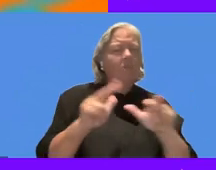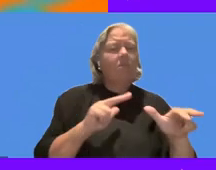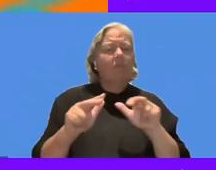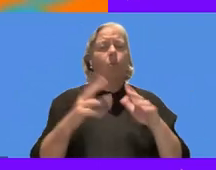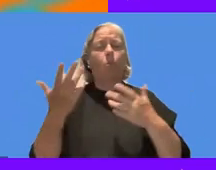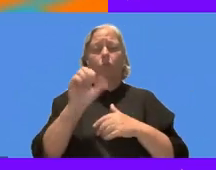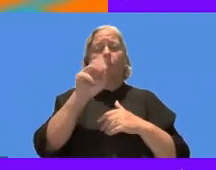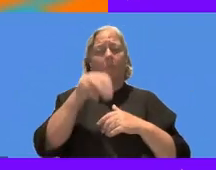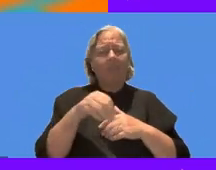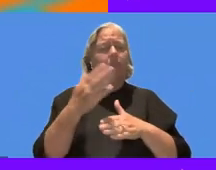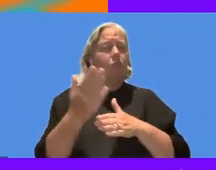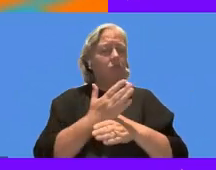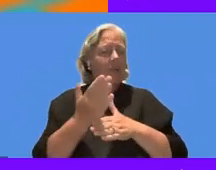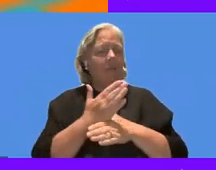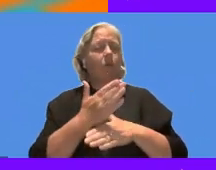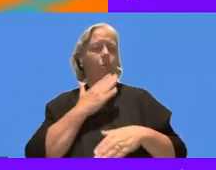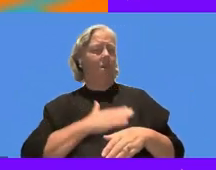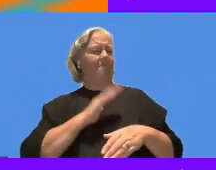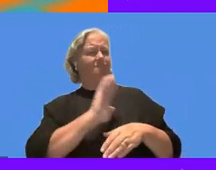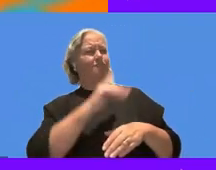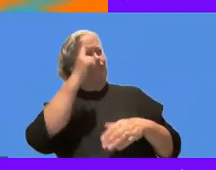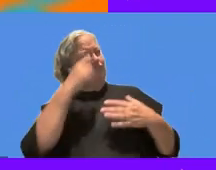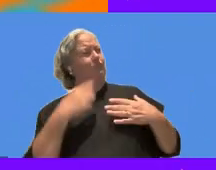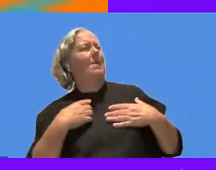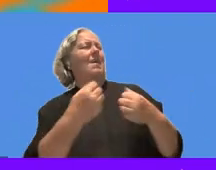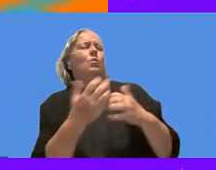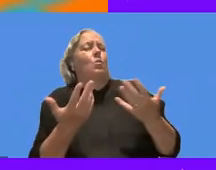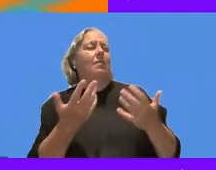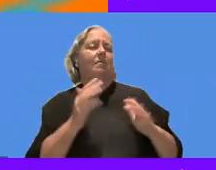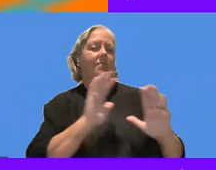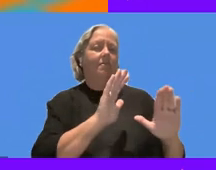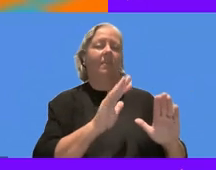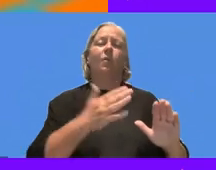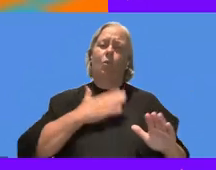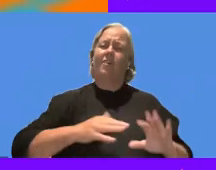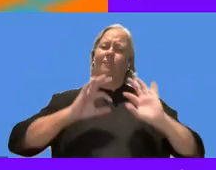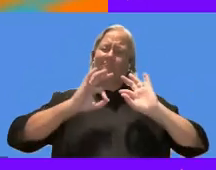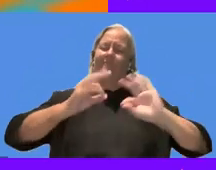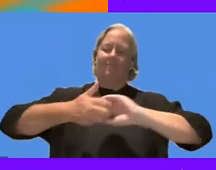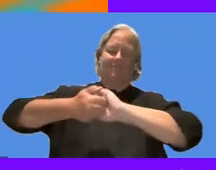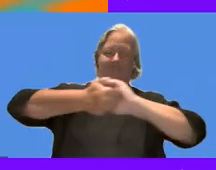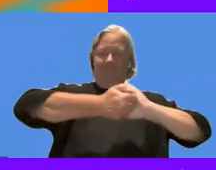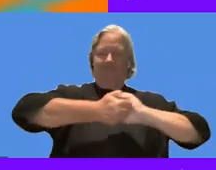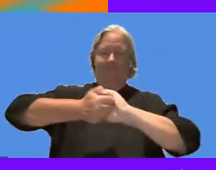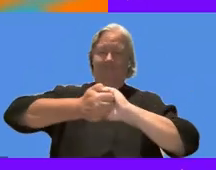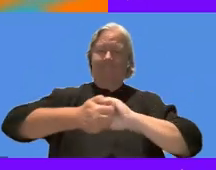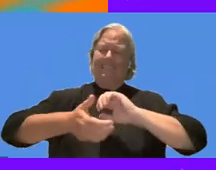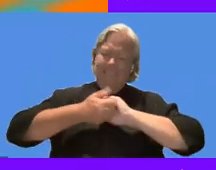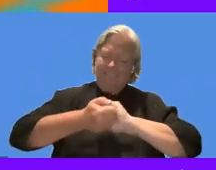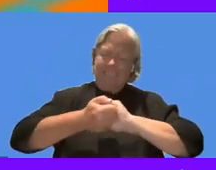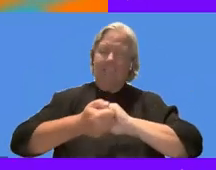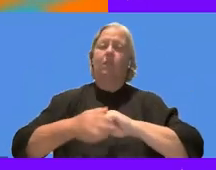see for their well-being. Facilitate collaboration. The forum can facilitate collaboration between young people, organizations,